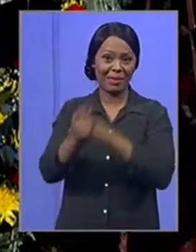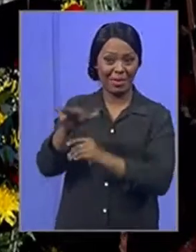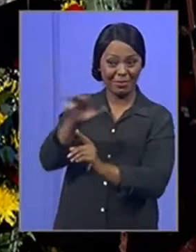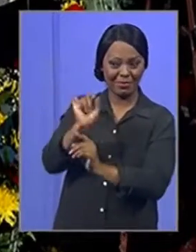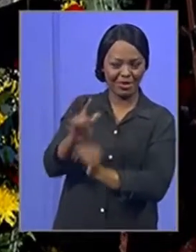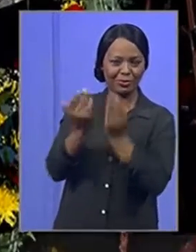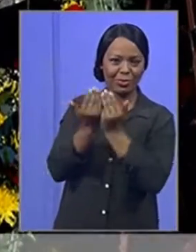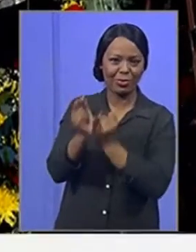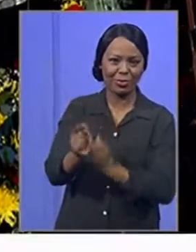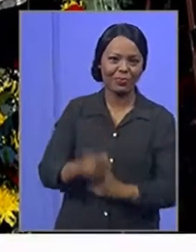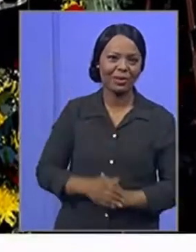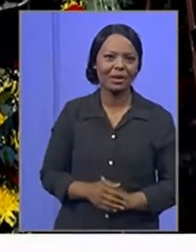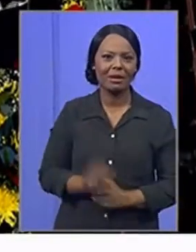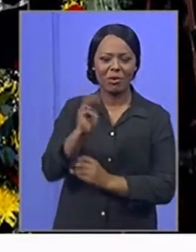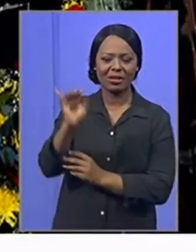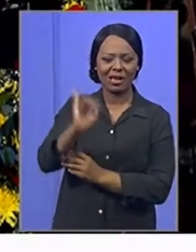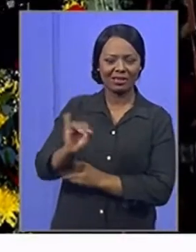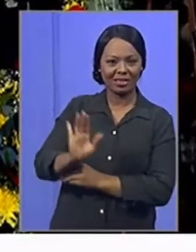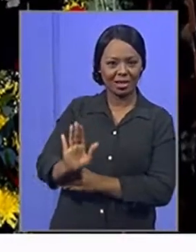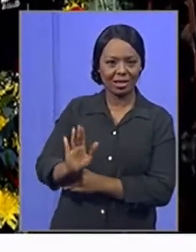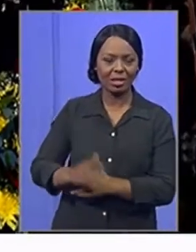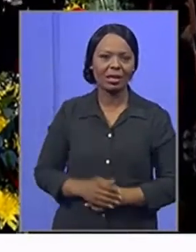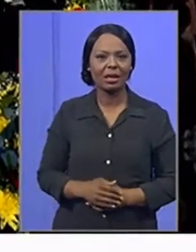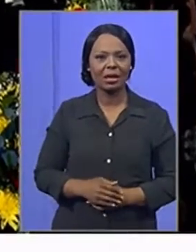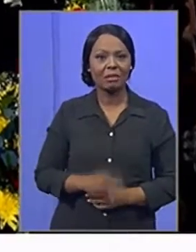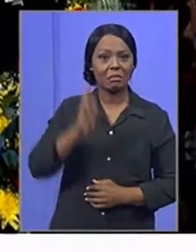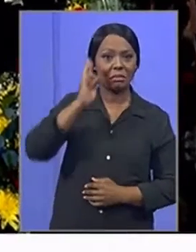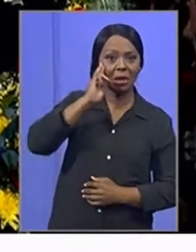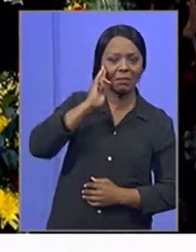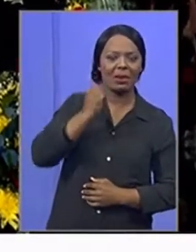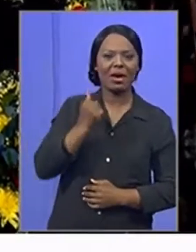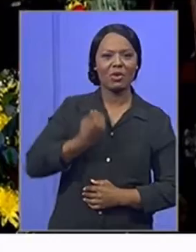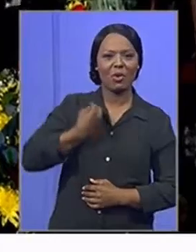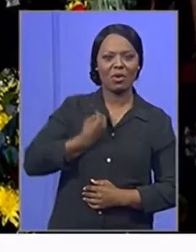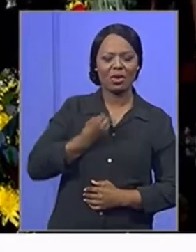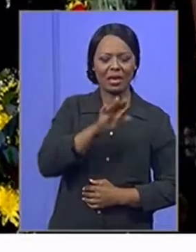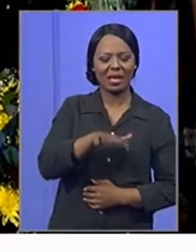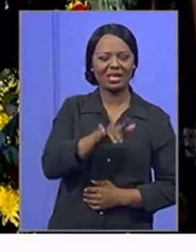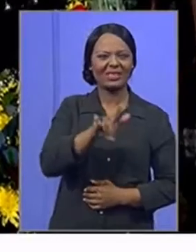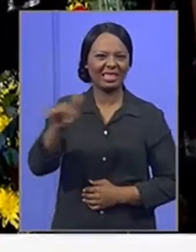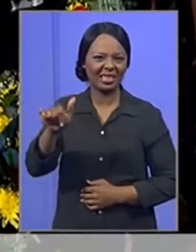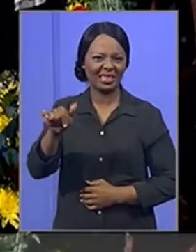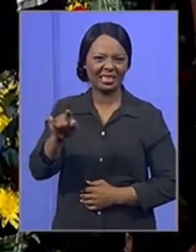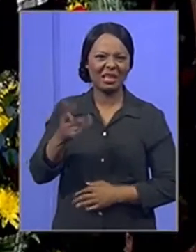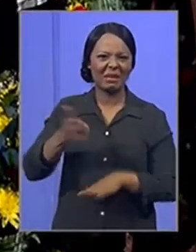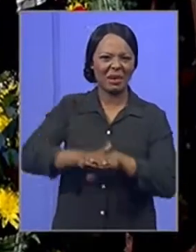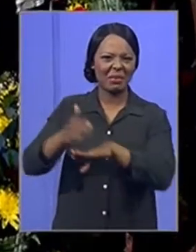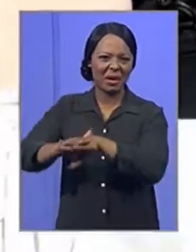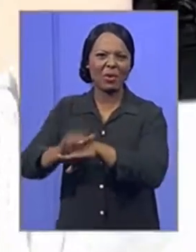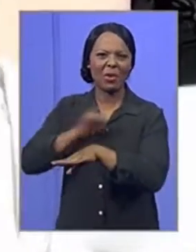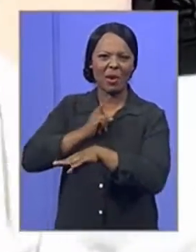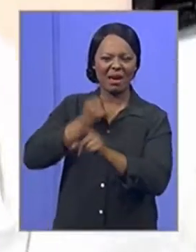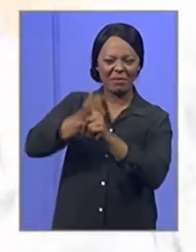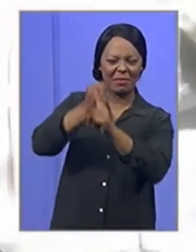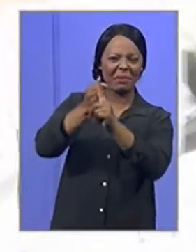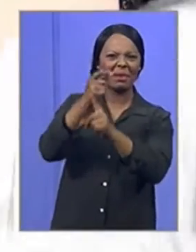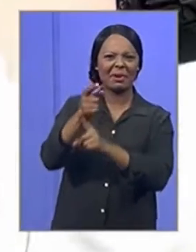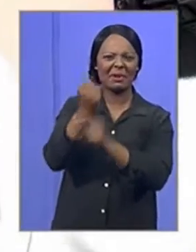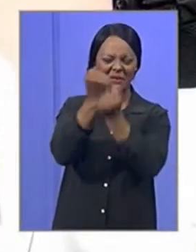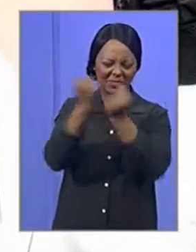Puso le ditlhopha tsa baagi di tlhotse di gopola bašwa ba 1976 ba ba tlhokafatseng fa ba ne ba kgaratlha kgatlhanong le puso ya